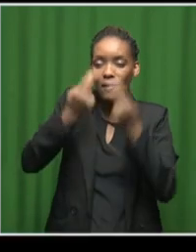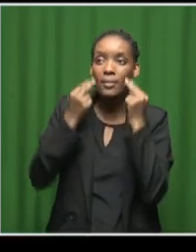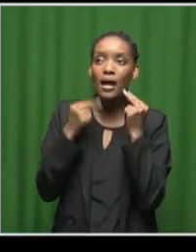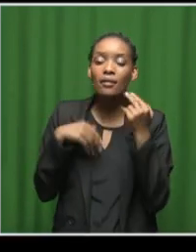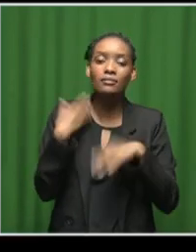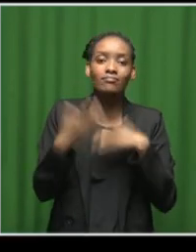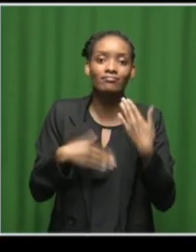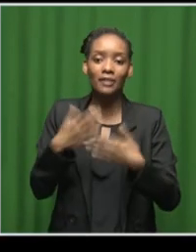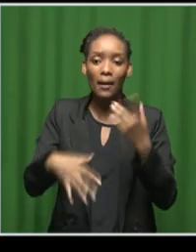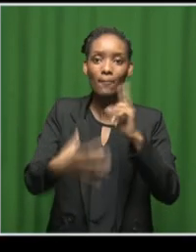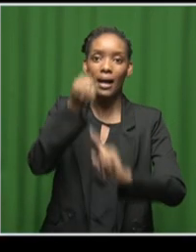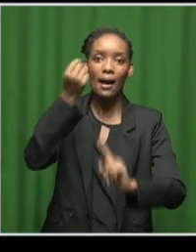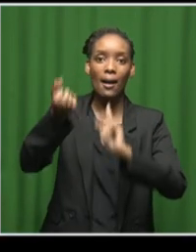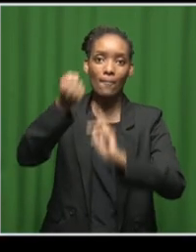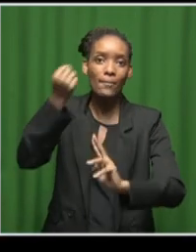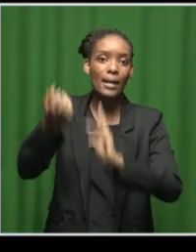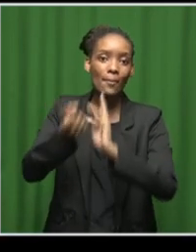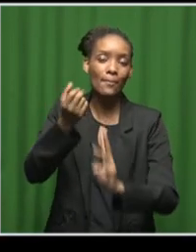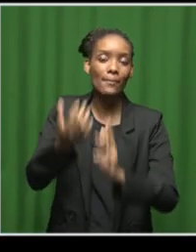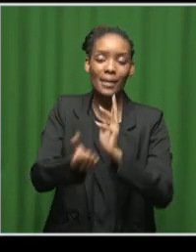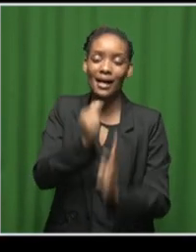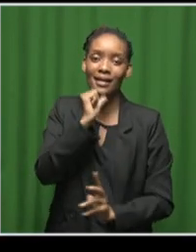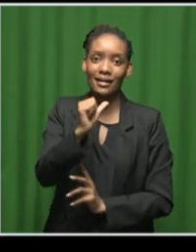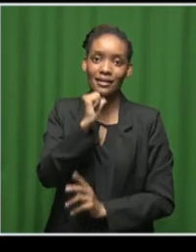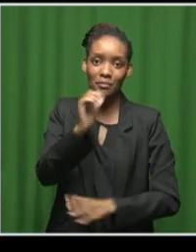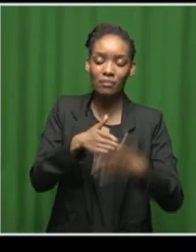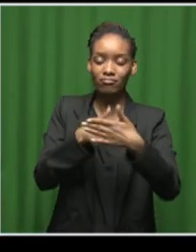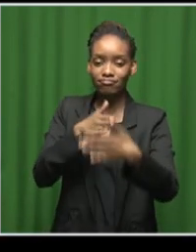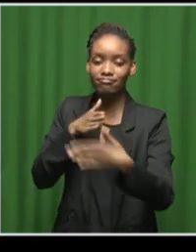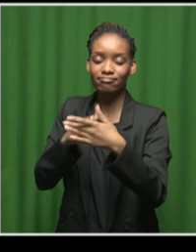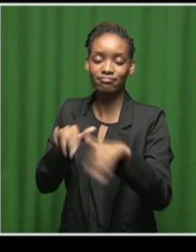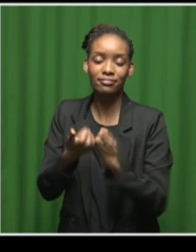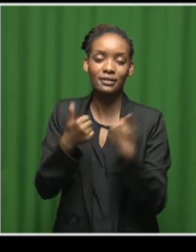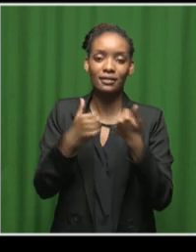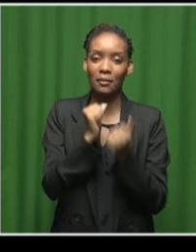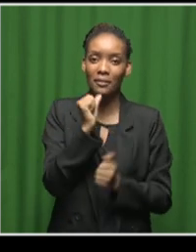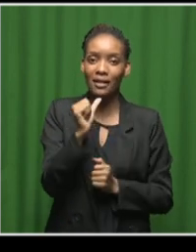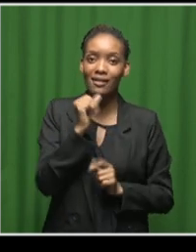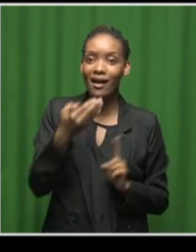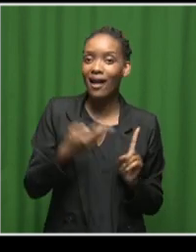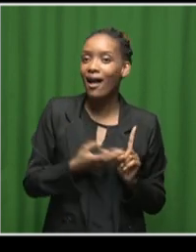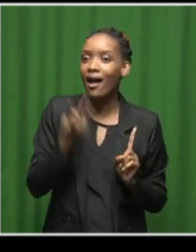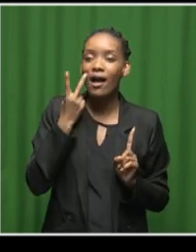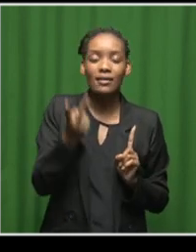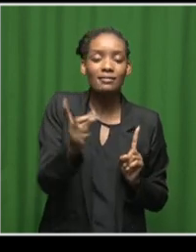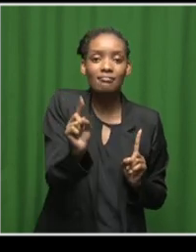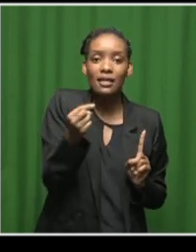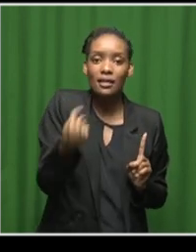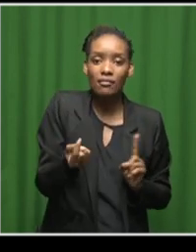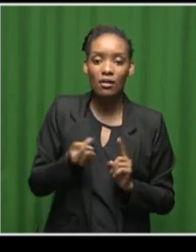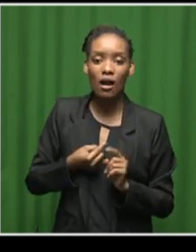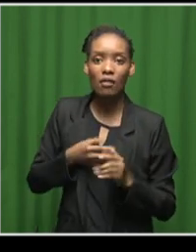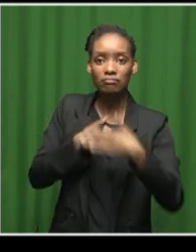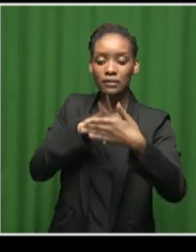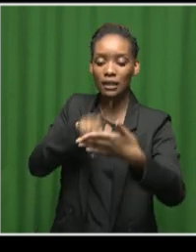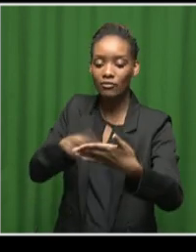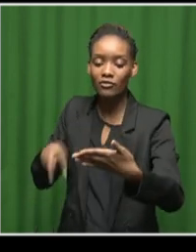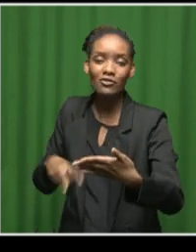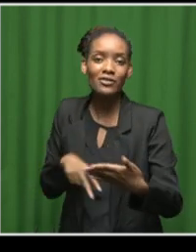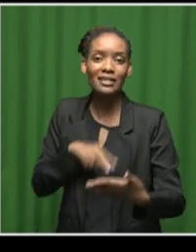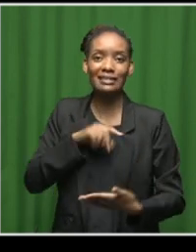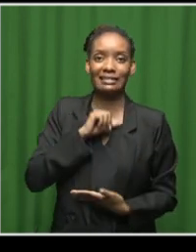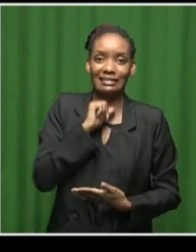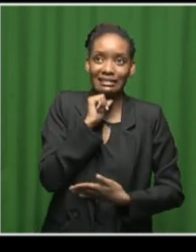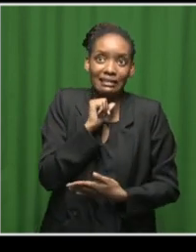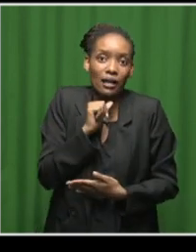great milestones against all the odds, because I mean, just not being able to see and not being able to read and access this knowledge